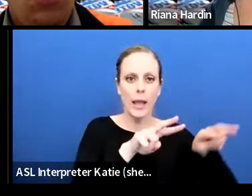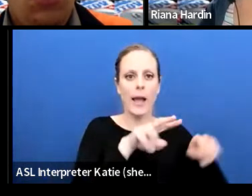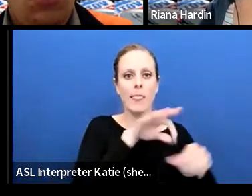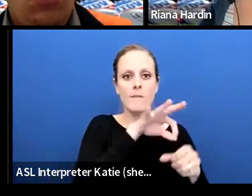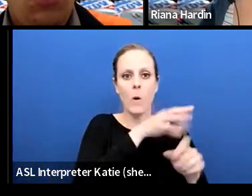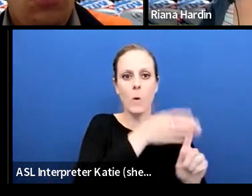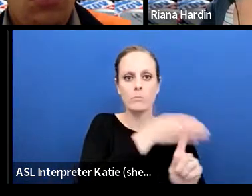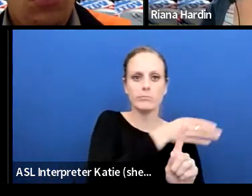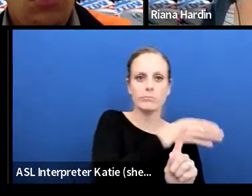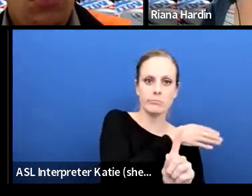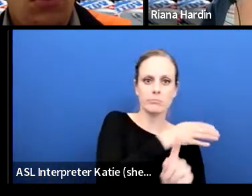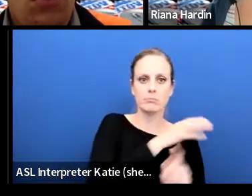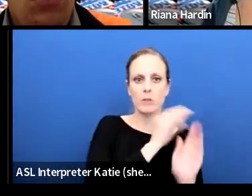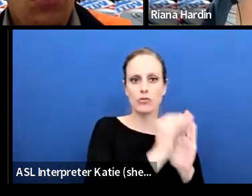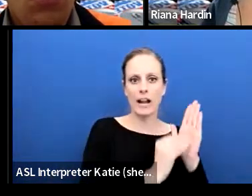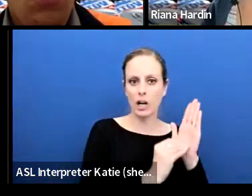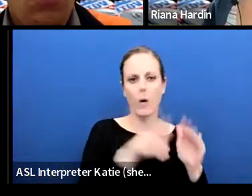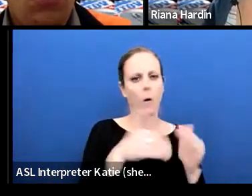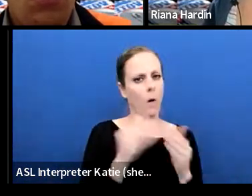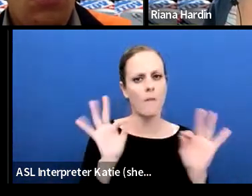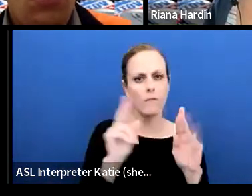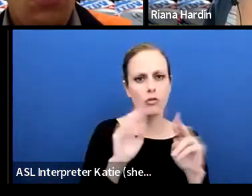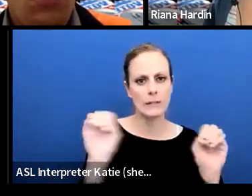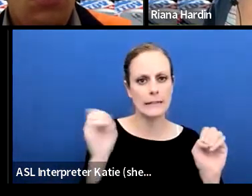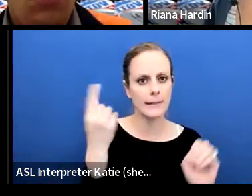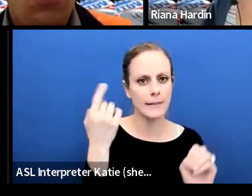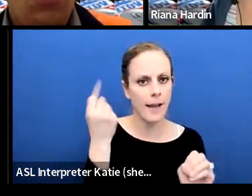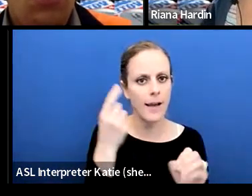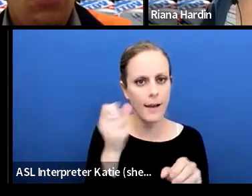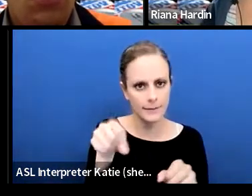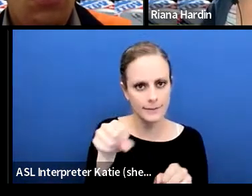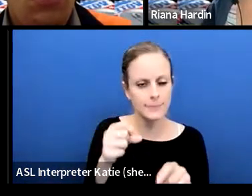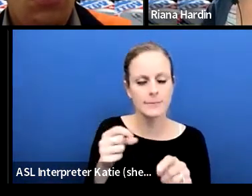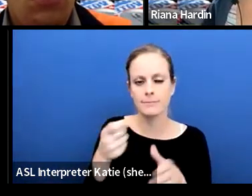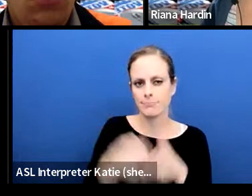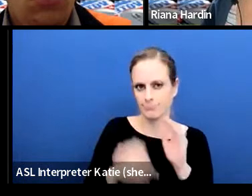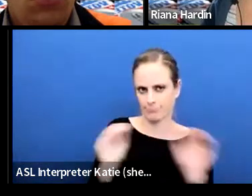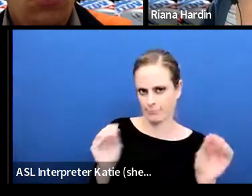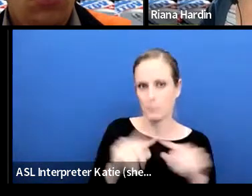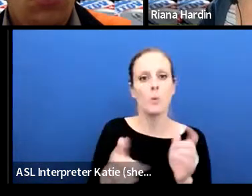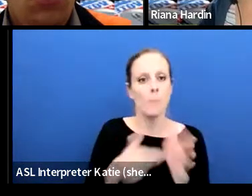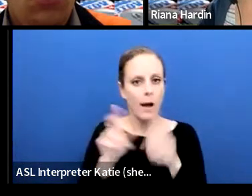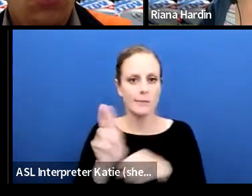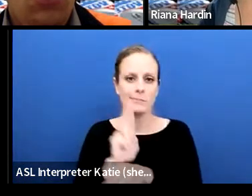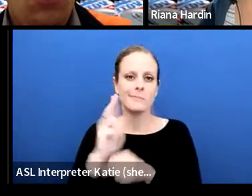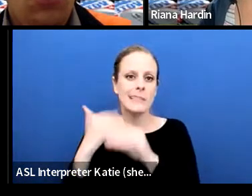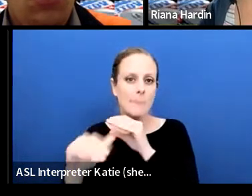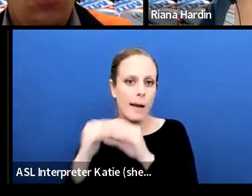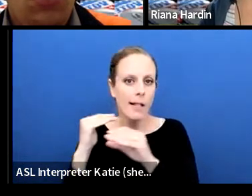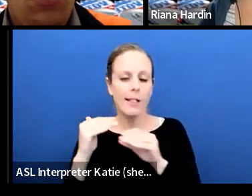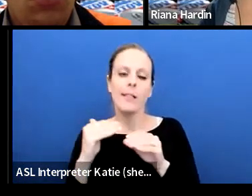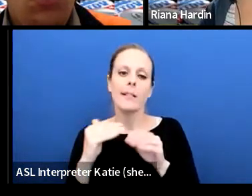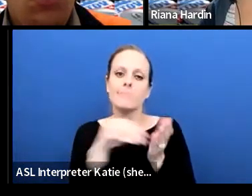all of that is all free, but you do have to sign up with an email to register for the website.